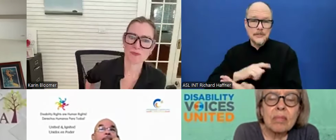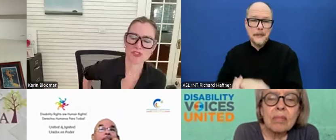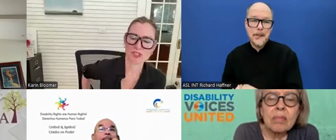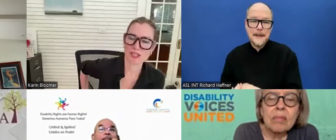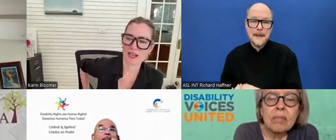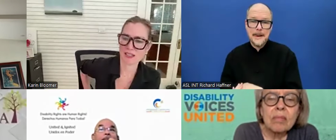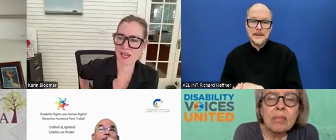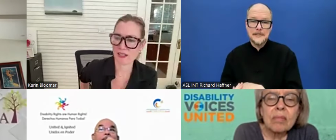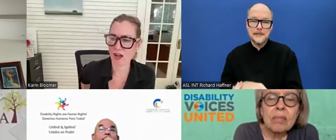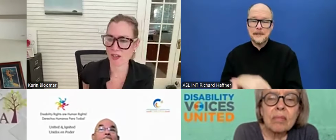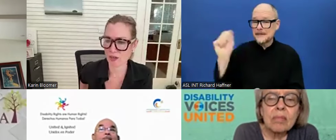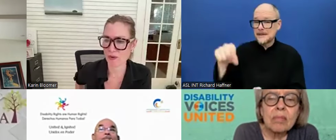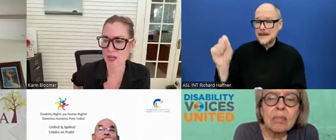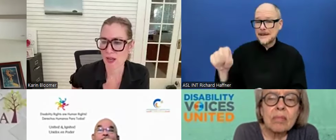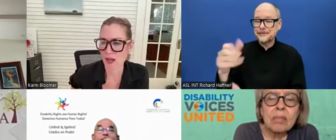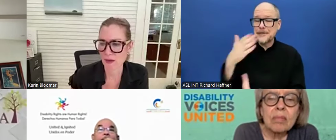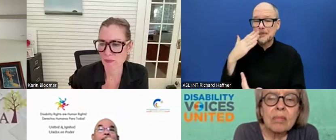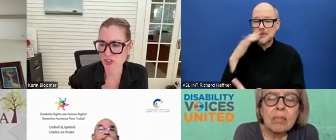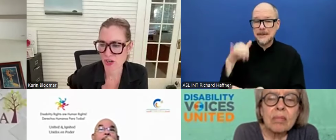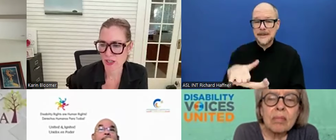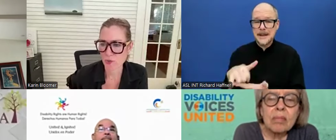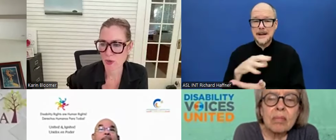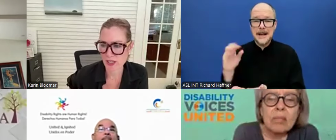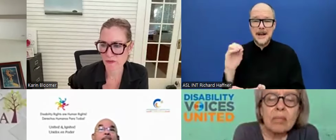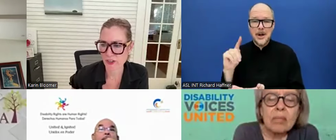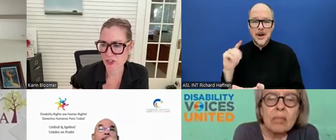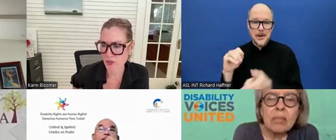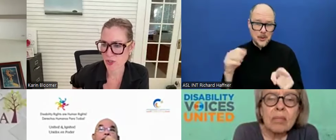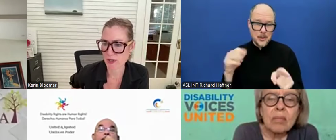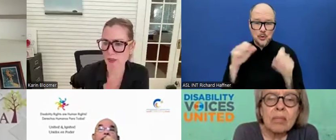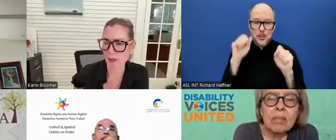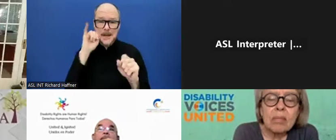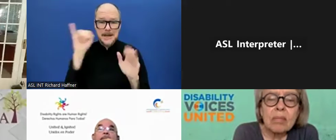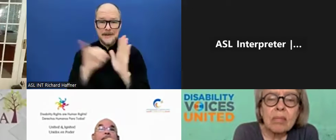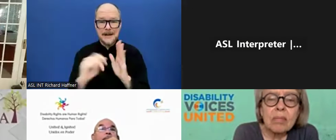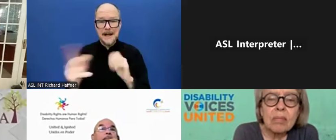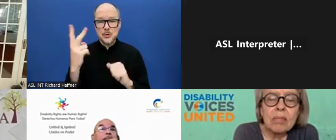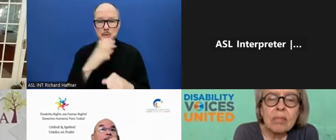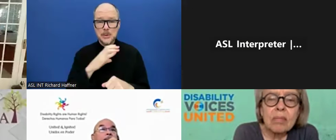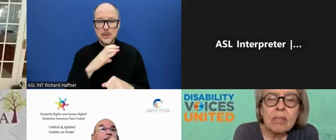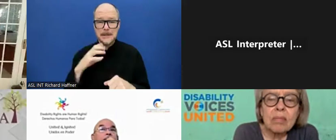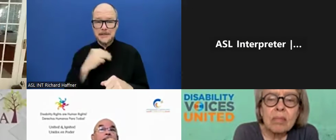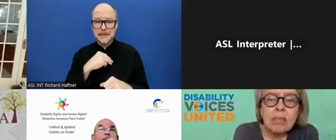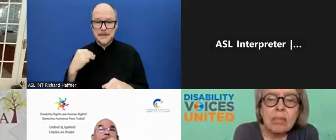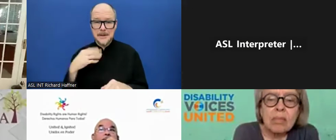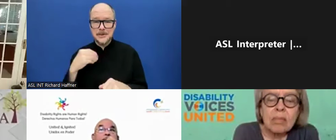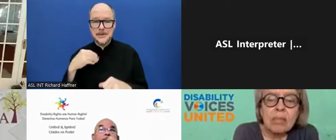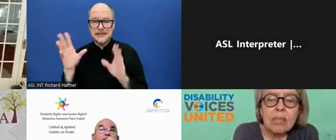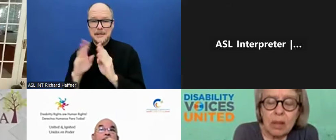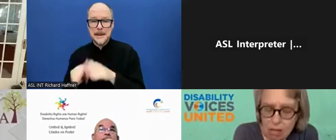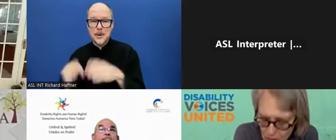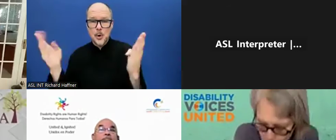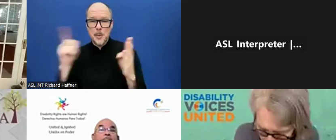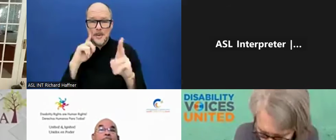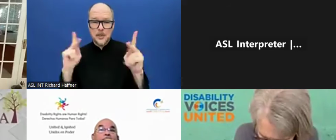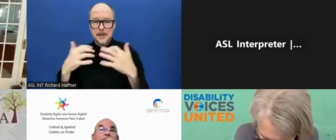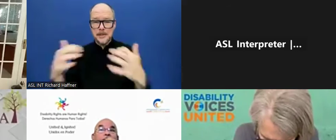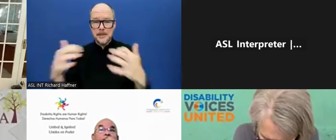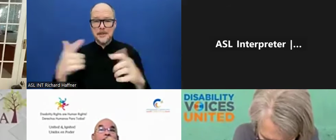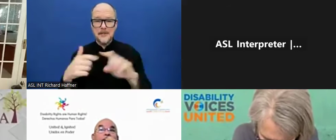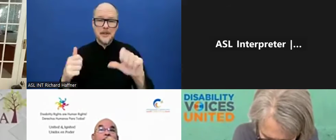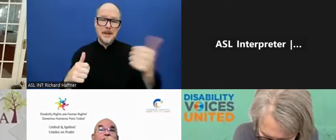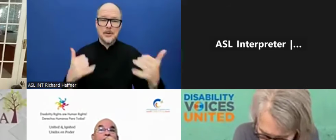Yeah, appreciate that. And Otto is sharing, could we identify two committee members and have the meeting open for attendance from other